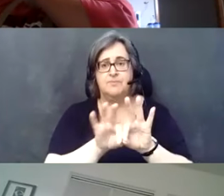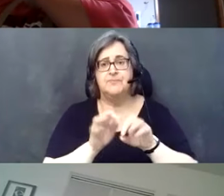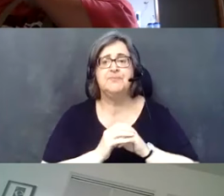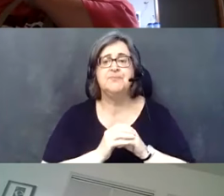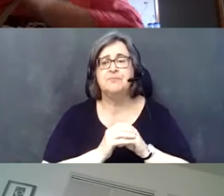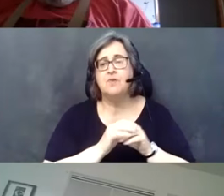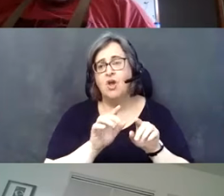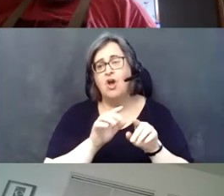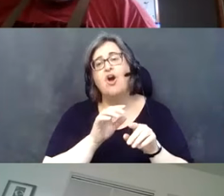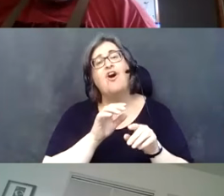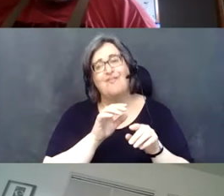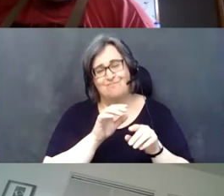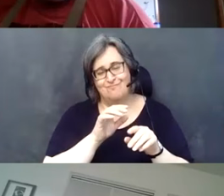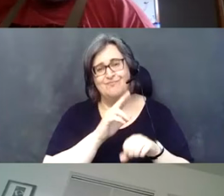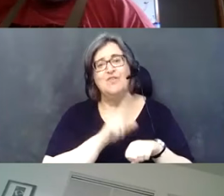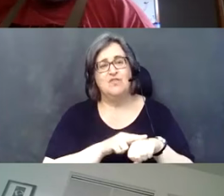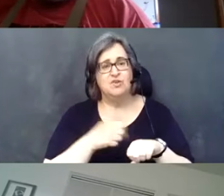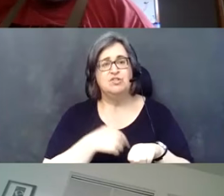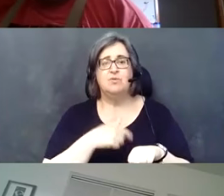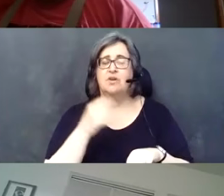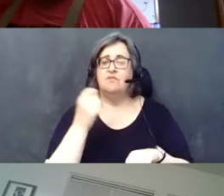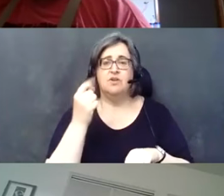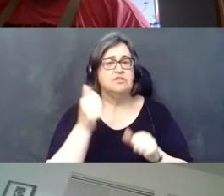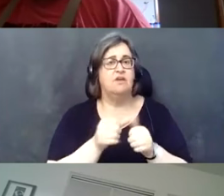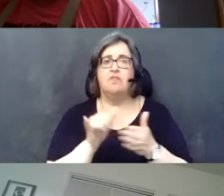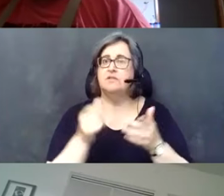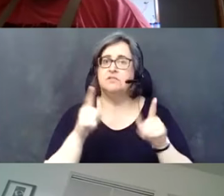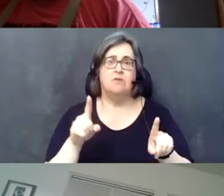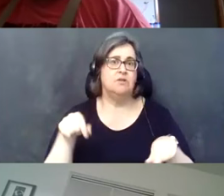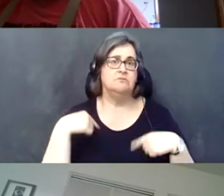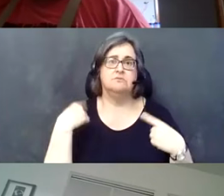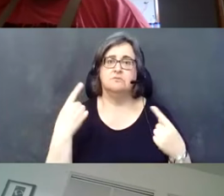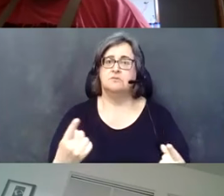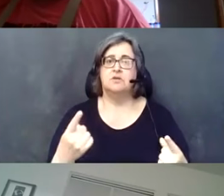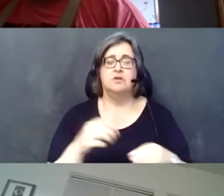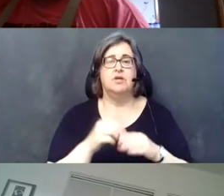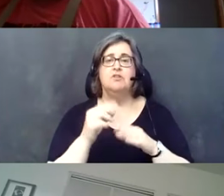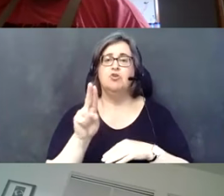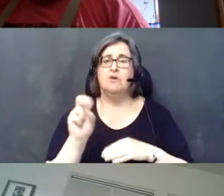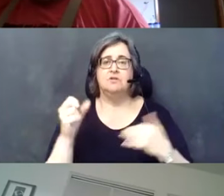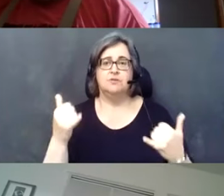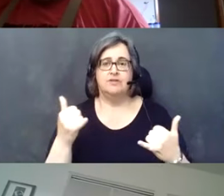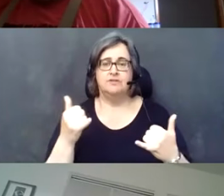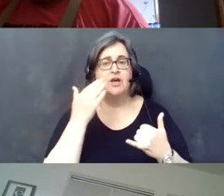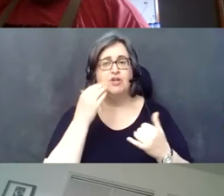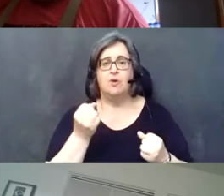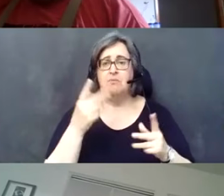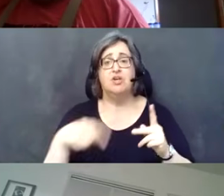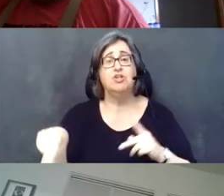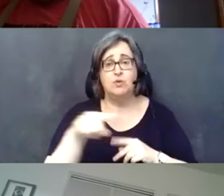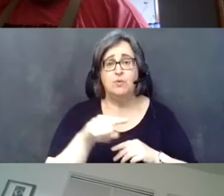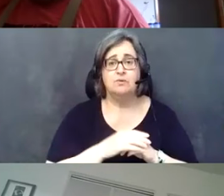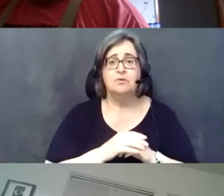We, of course, also want to acknowledge everything that's happening in our country right now. I know many of you